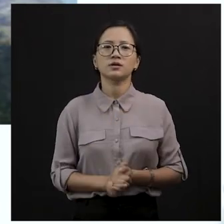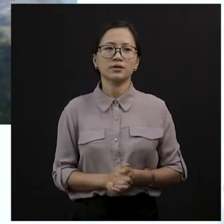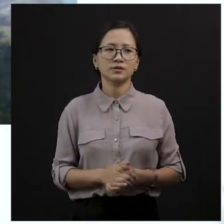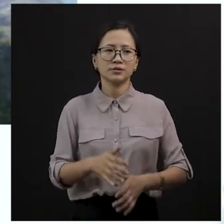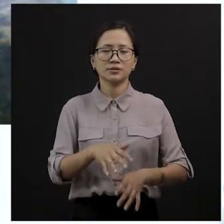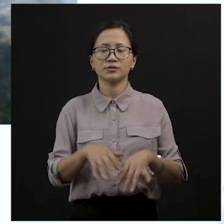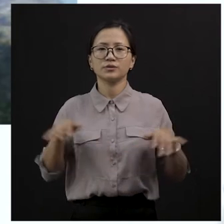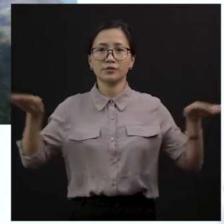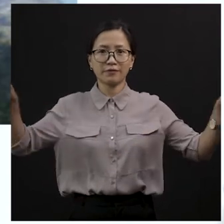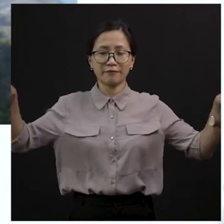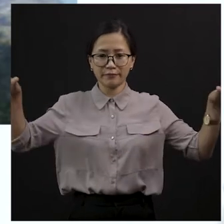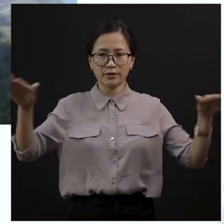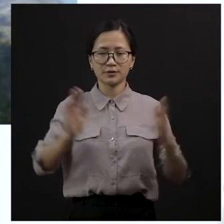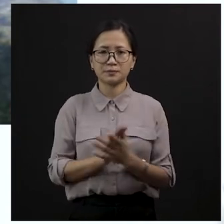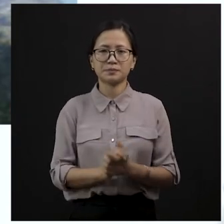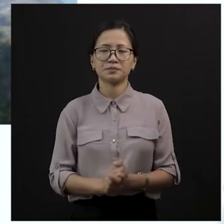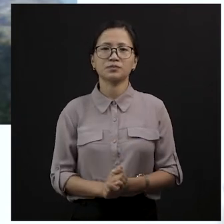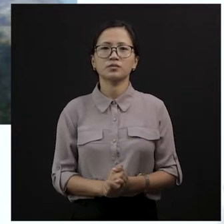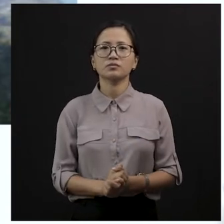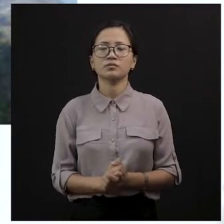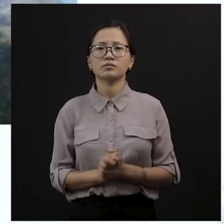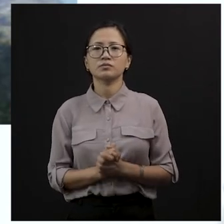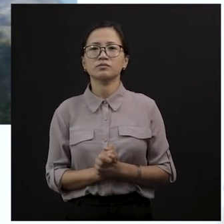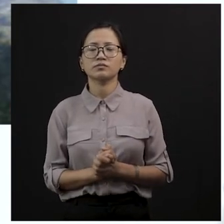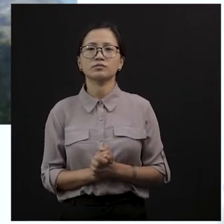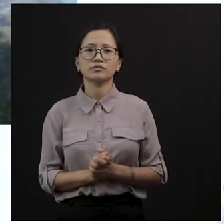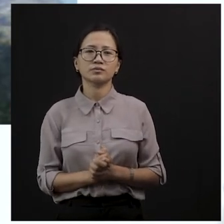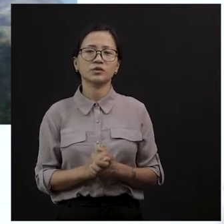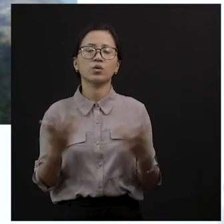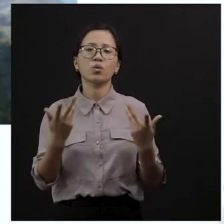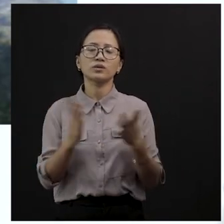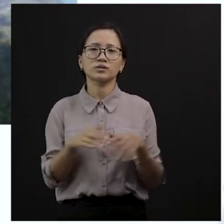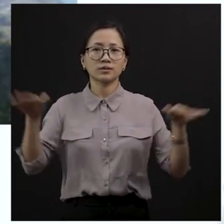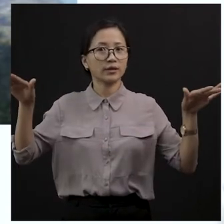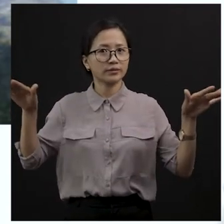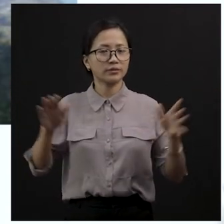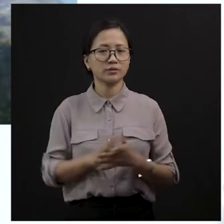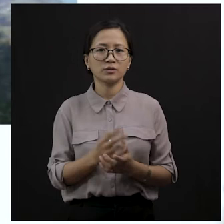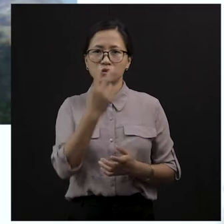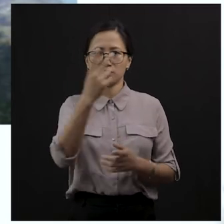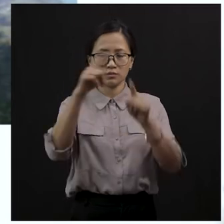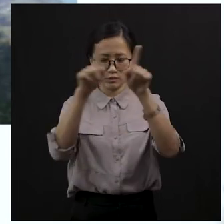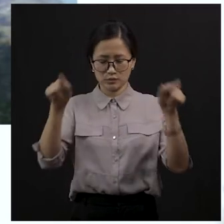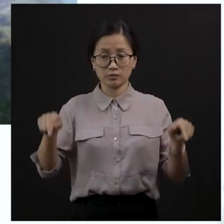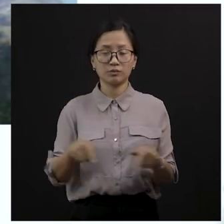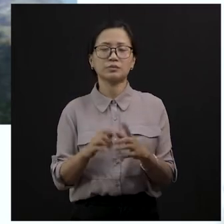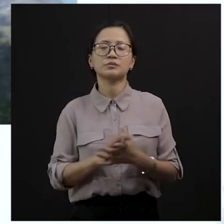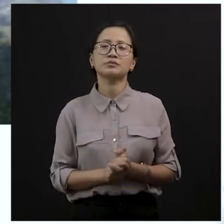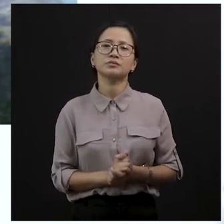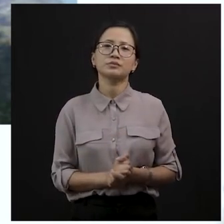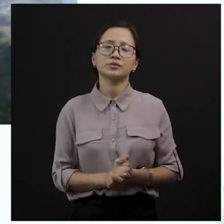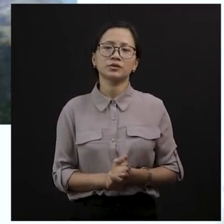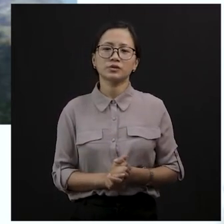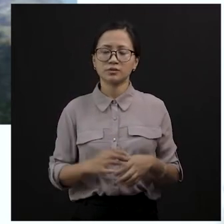G-L-I-D-E-R, glider. See, glider, man discovered glider. So what is a glider? Can you all see this picture? It looks